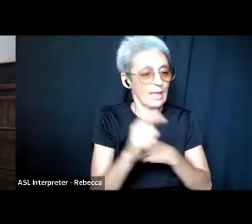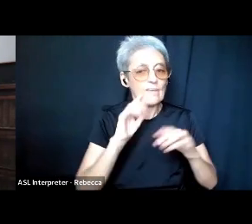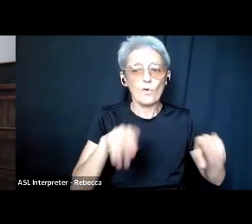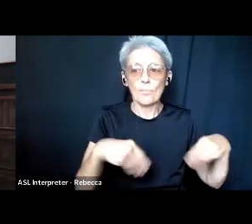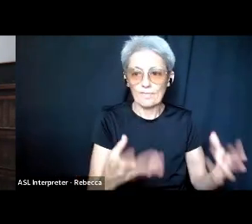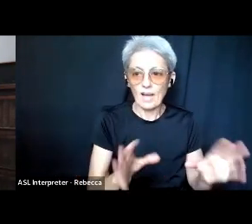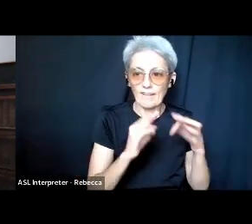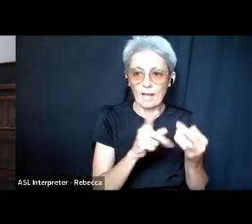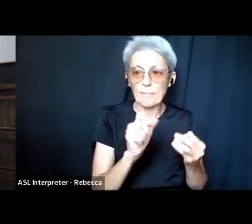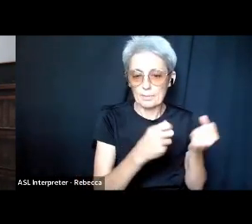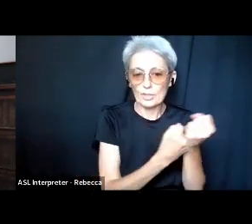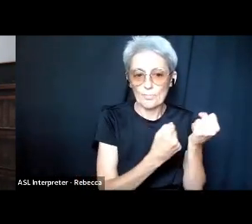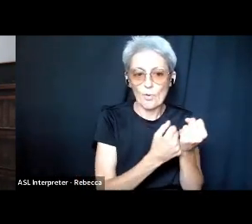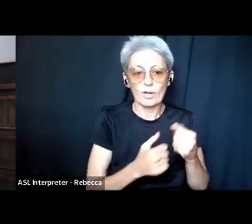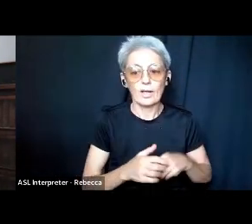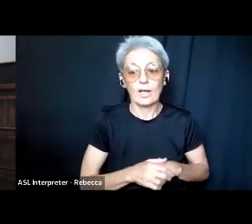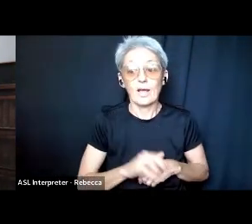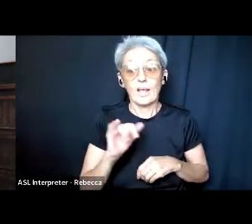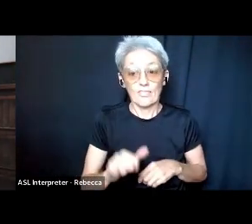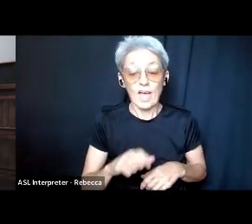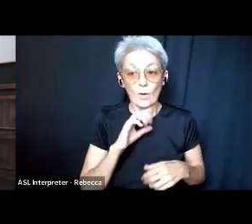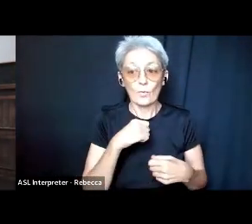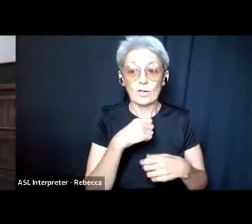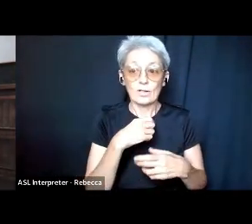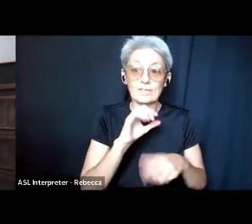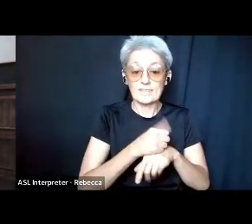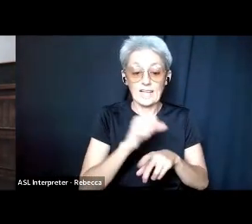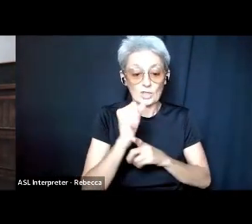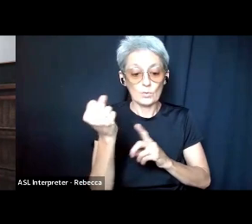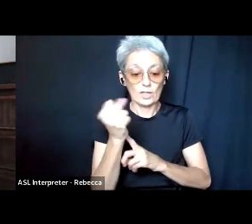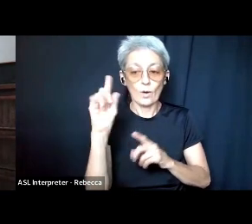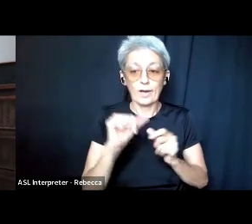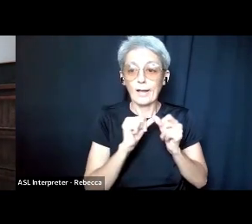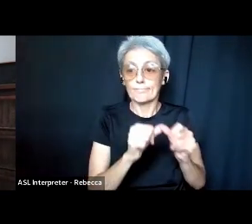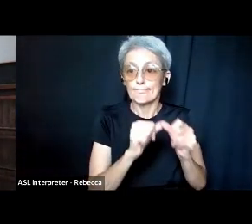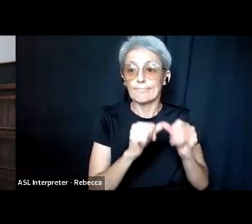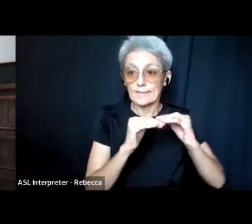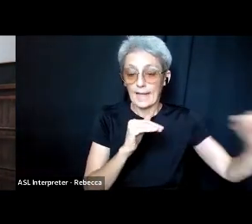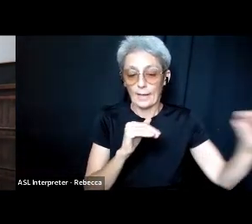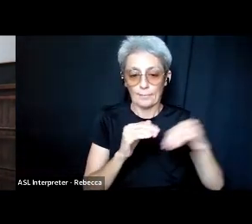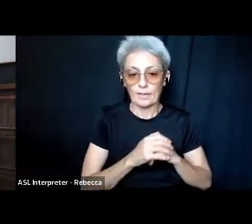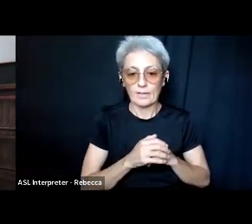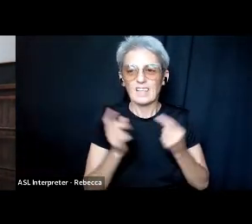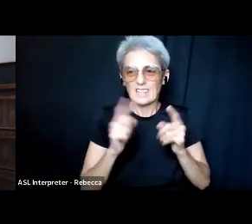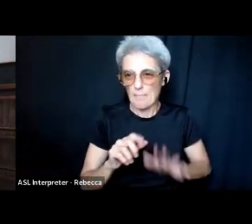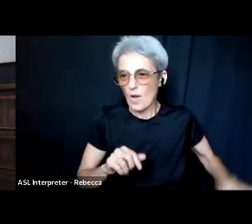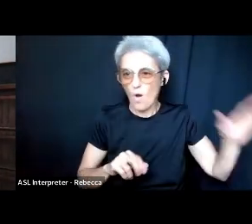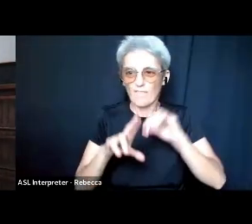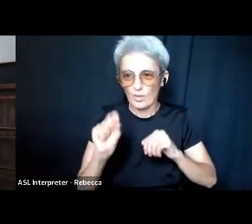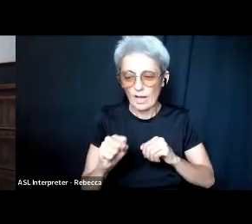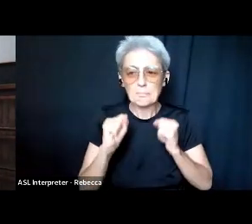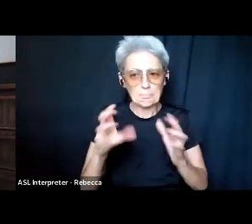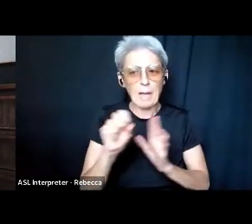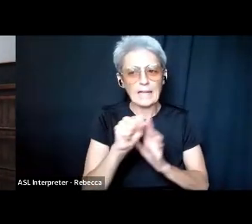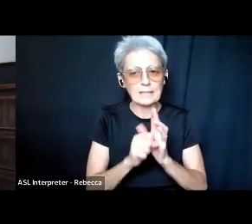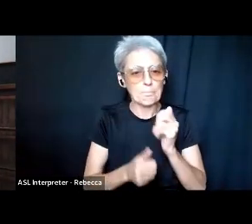And so that helps to create more sustainability. That's happening now across the country in the majority of states. And then I'm going to talk a